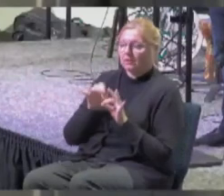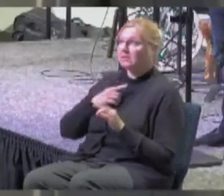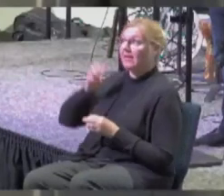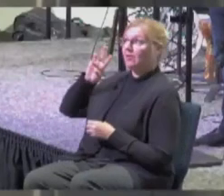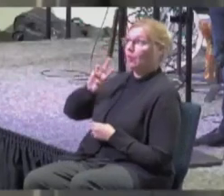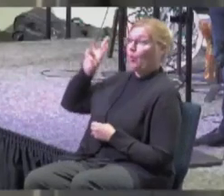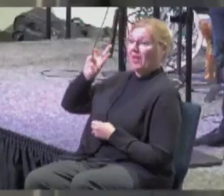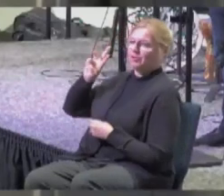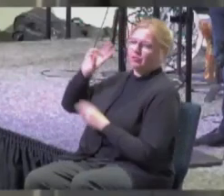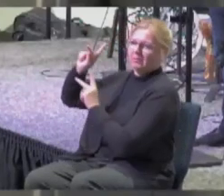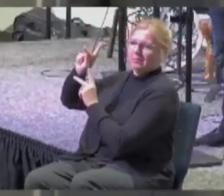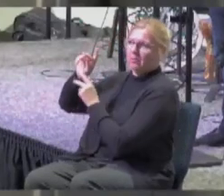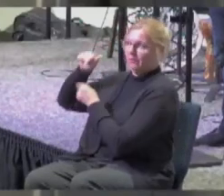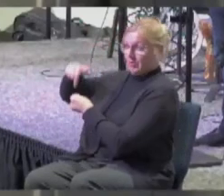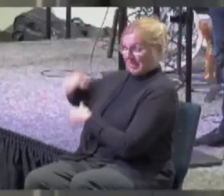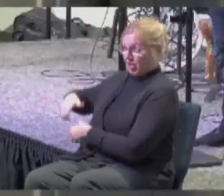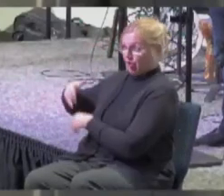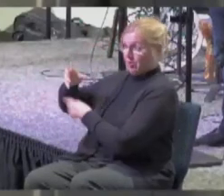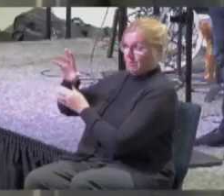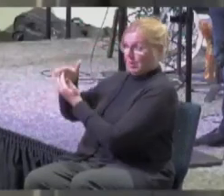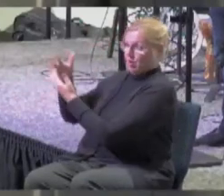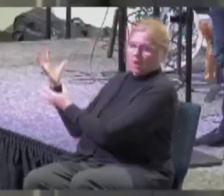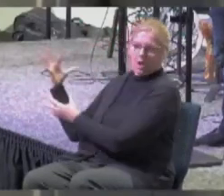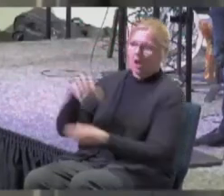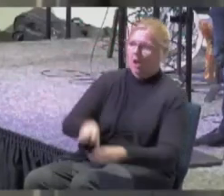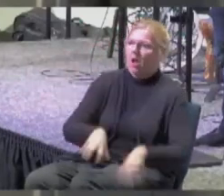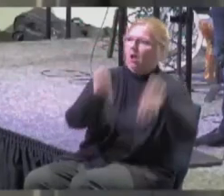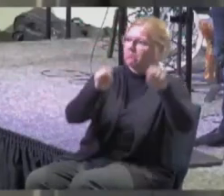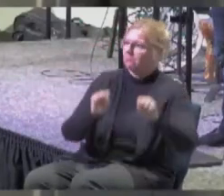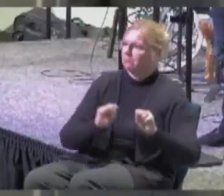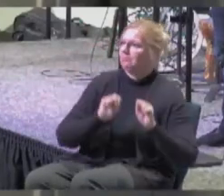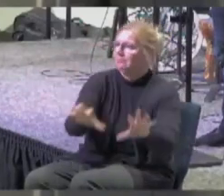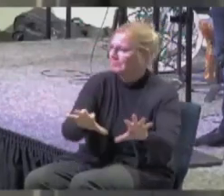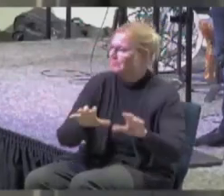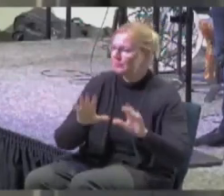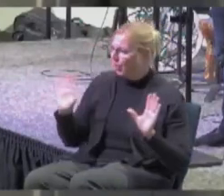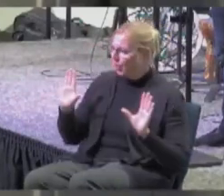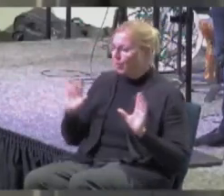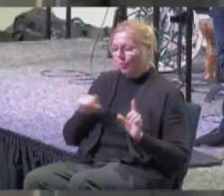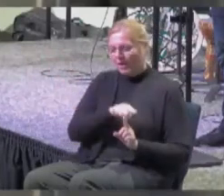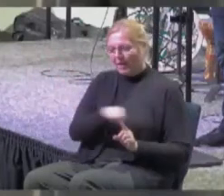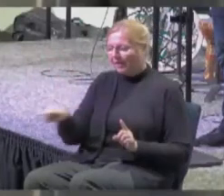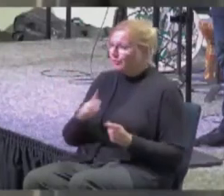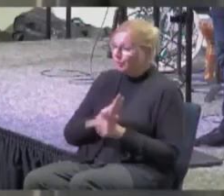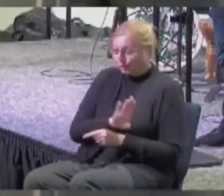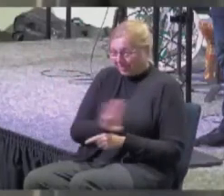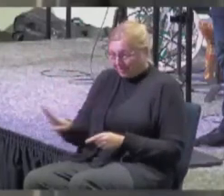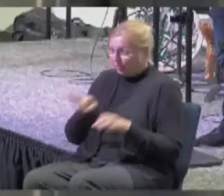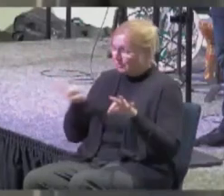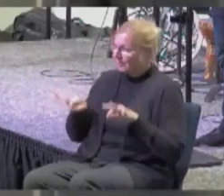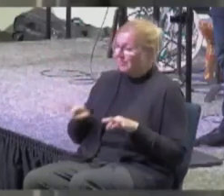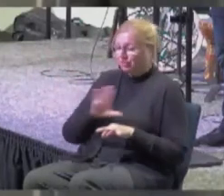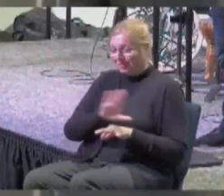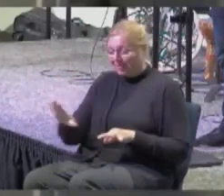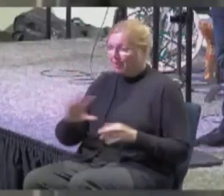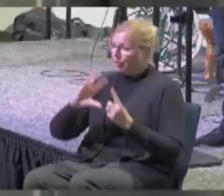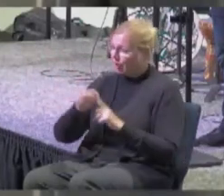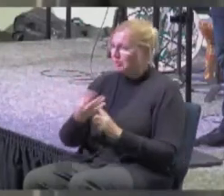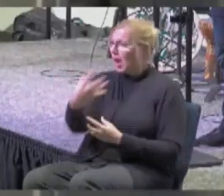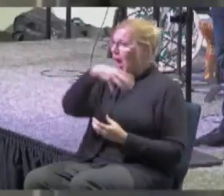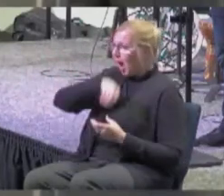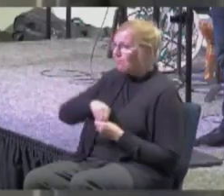or funders. Ultimately, we need to incorporate their various local definitions into our